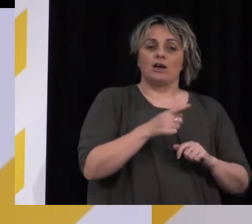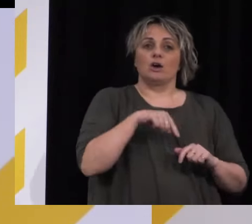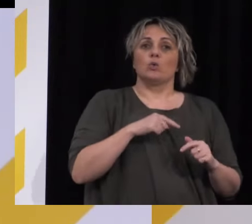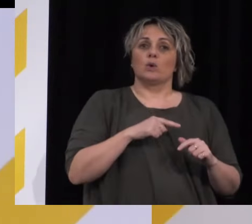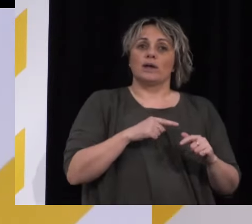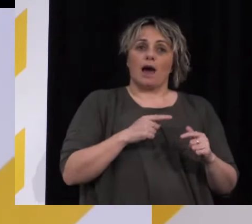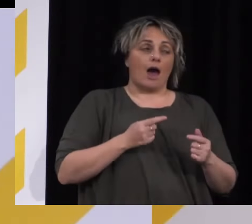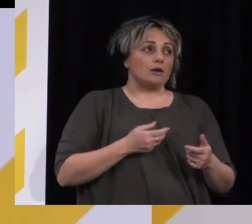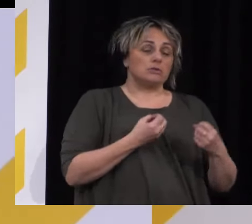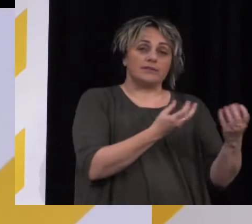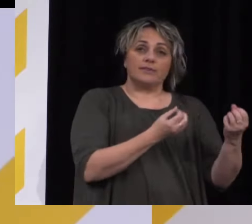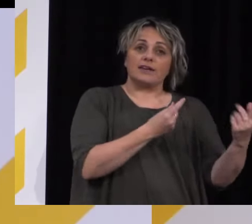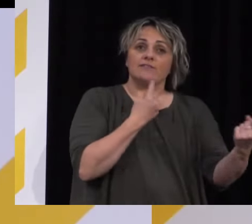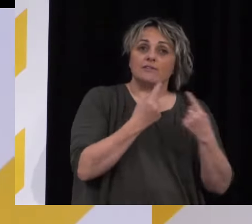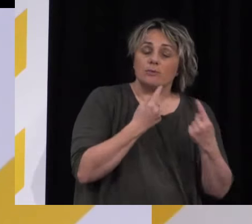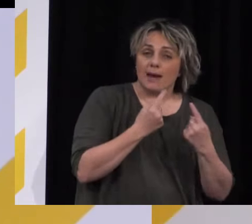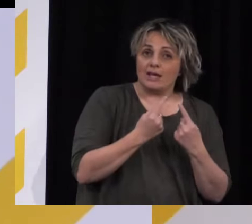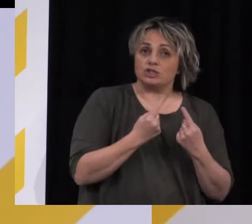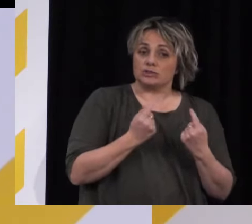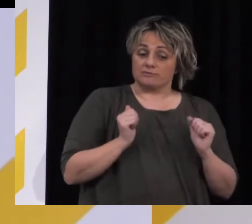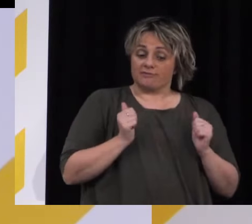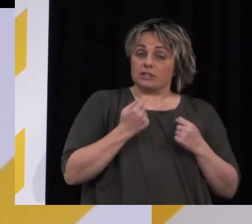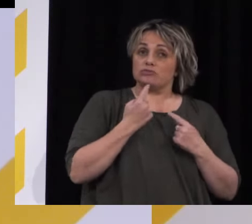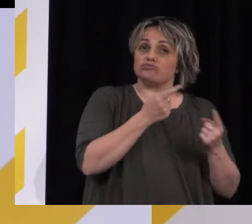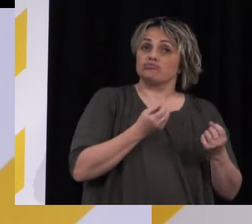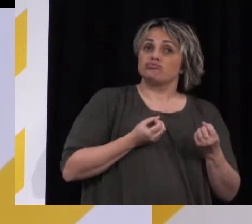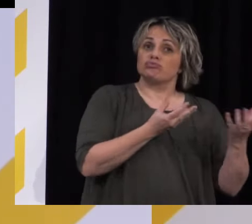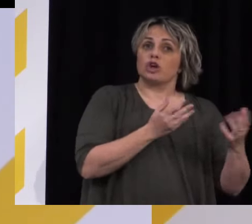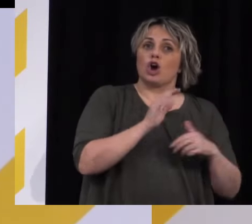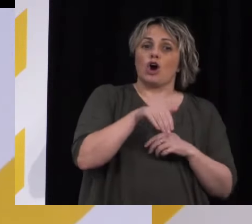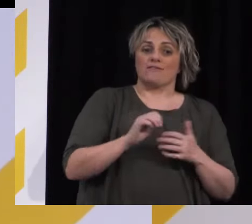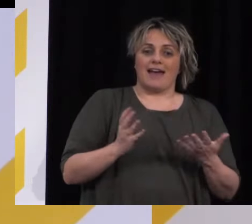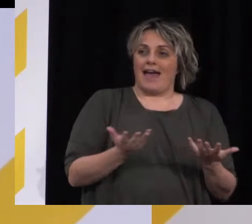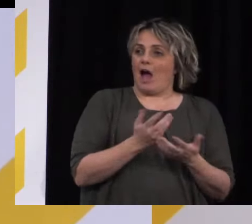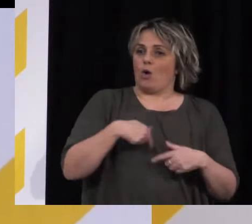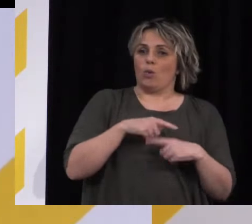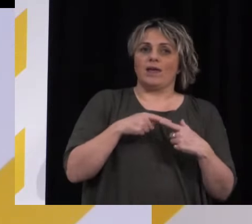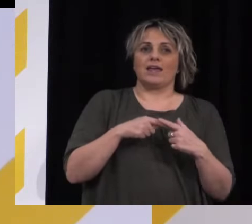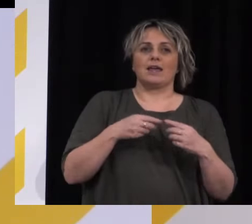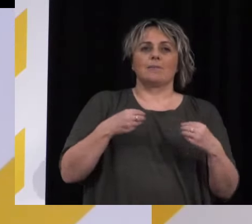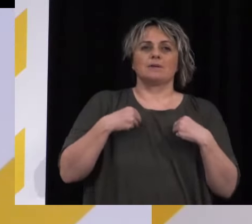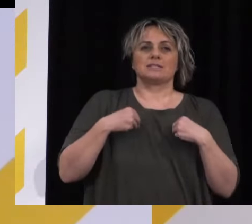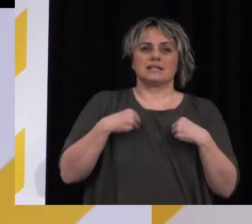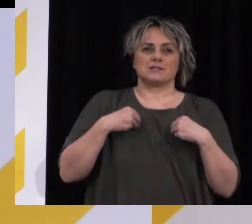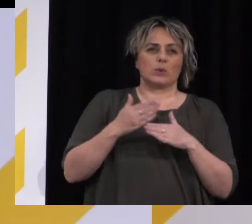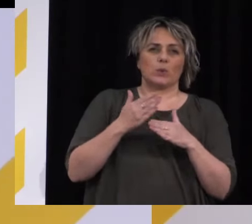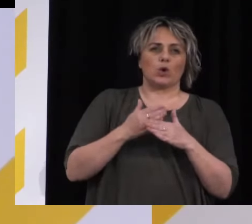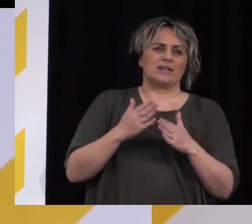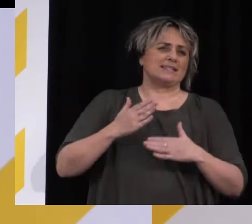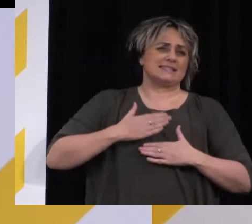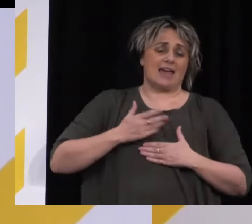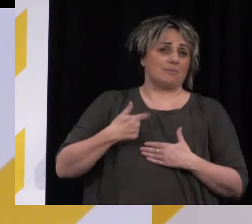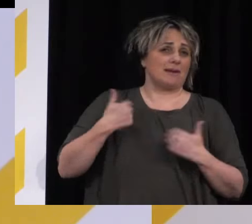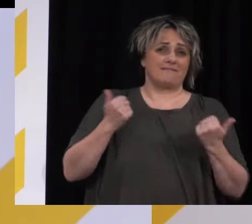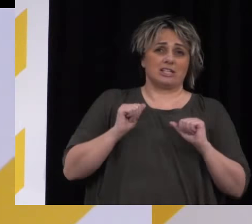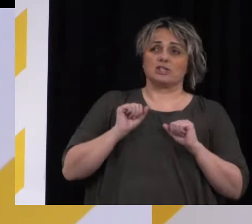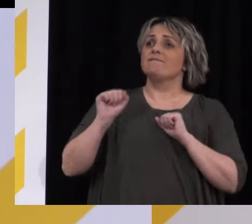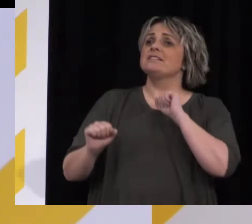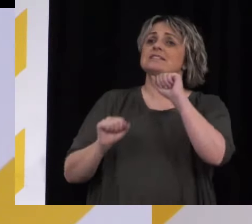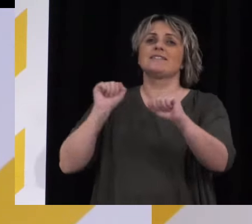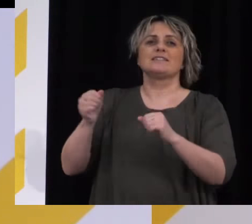the assurances around the way that our producers operate, which is a very safe environment. I've visited some of these